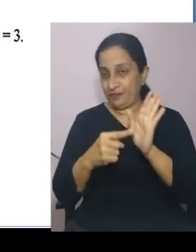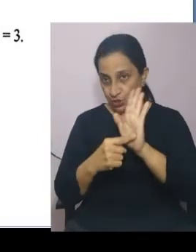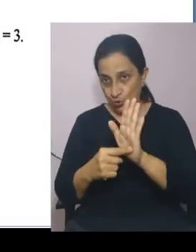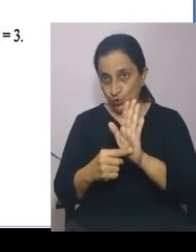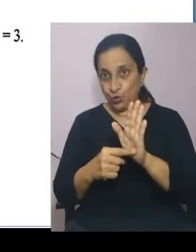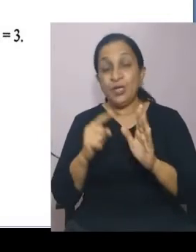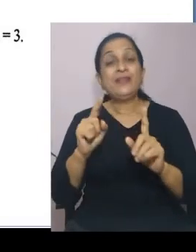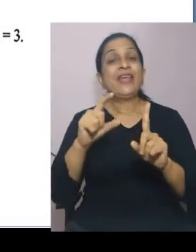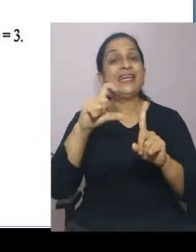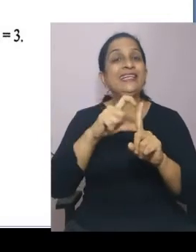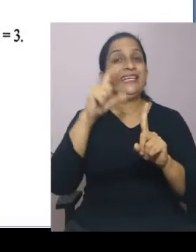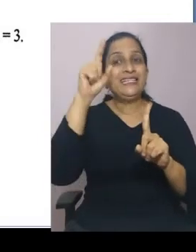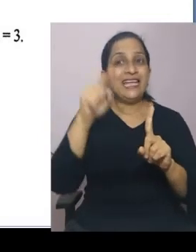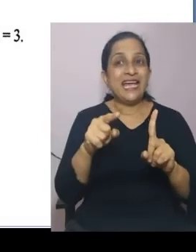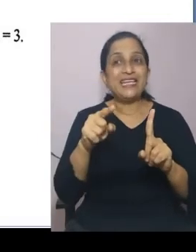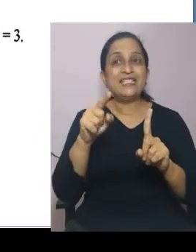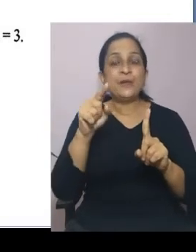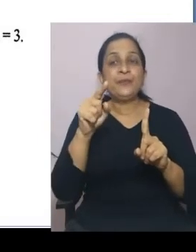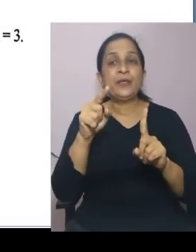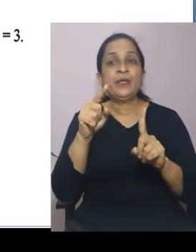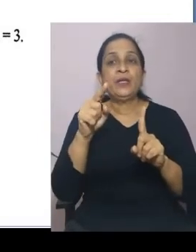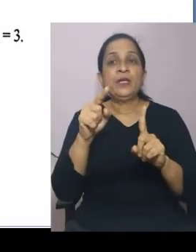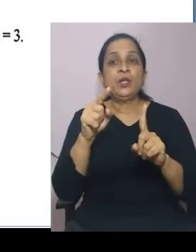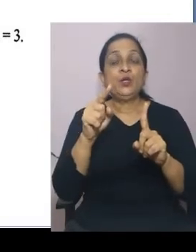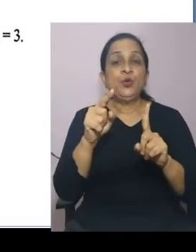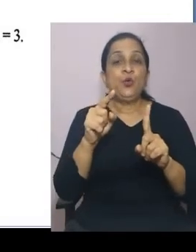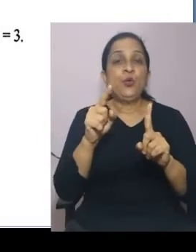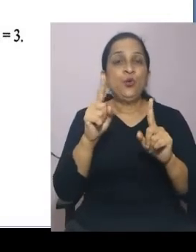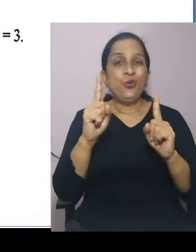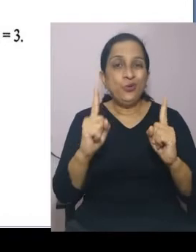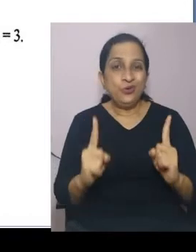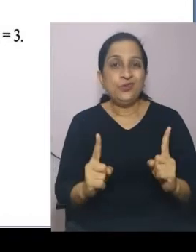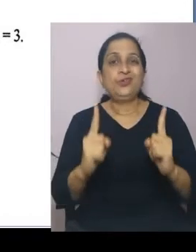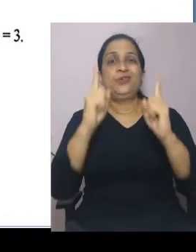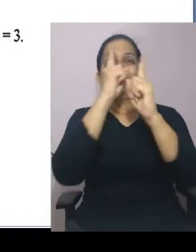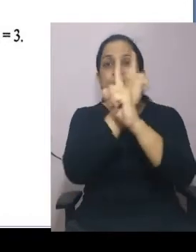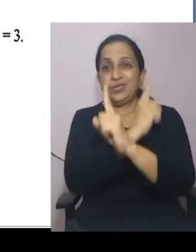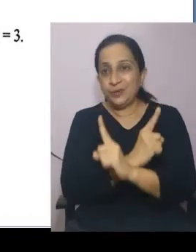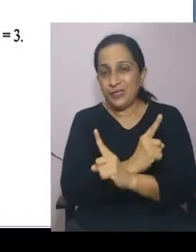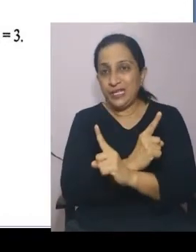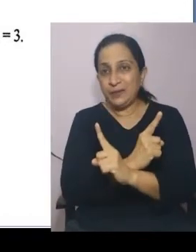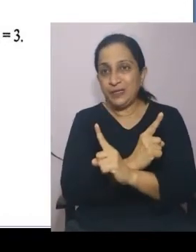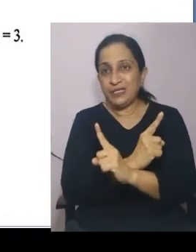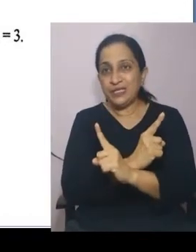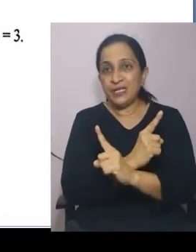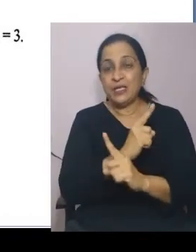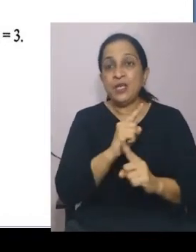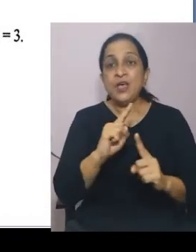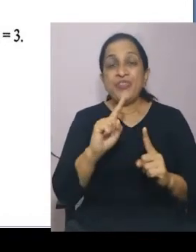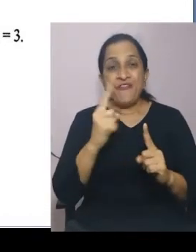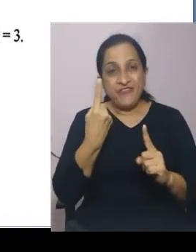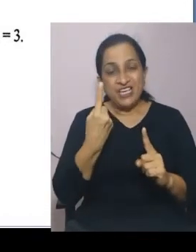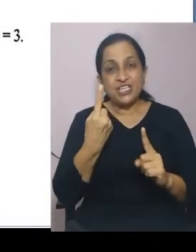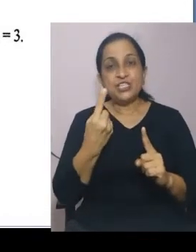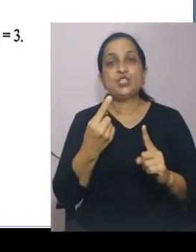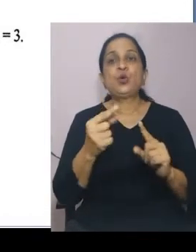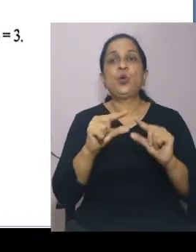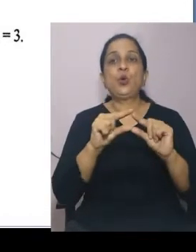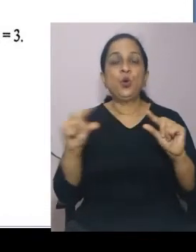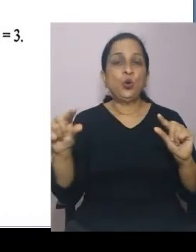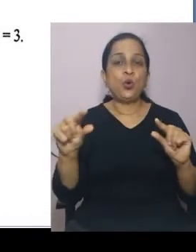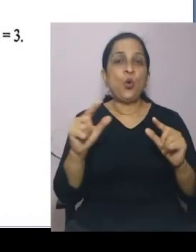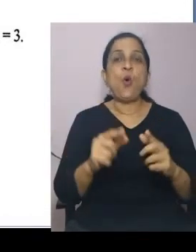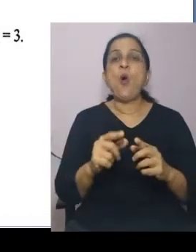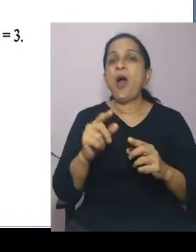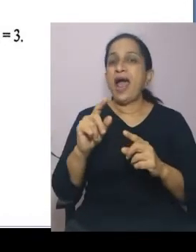how. And d dash is, you just replace the x, the first row is for x,